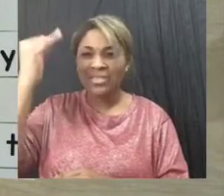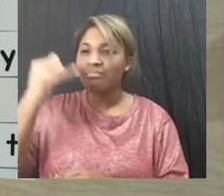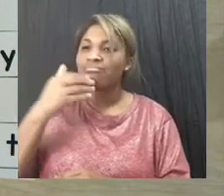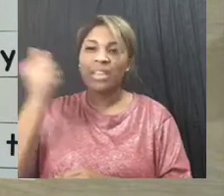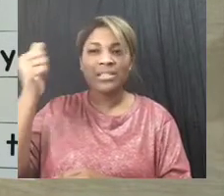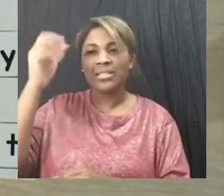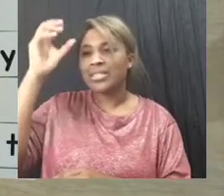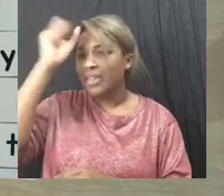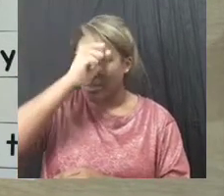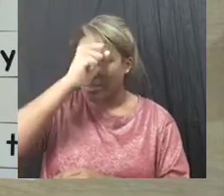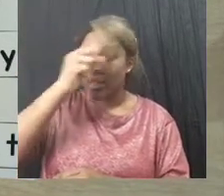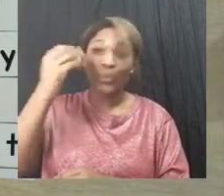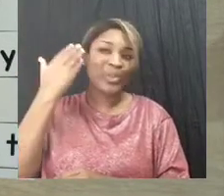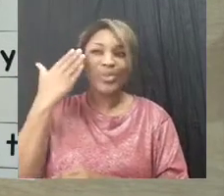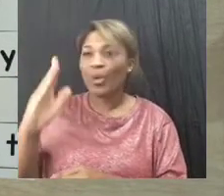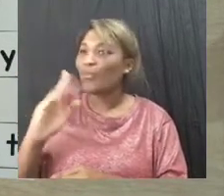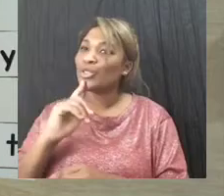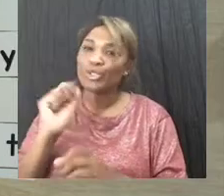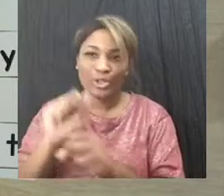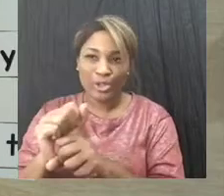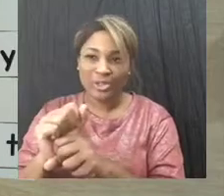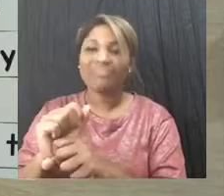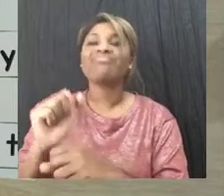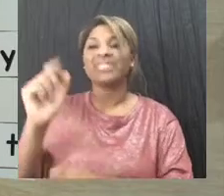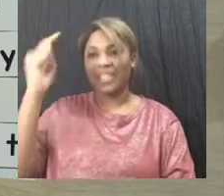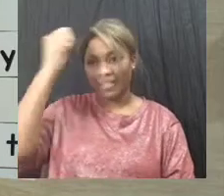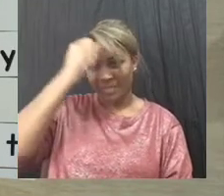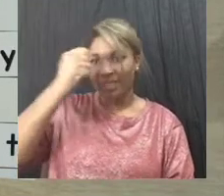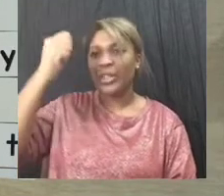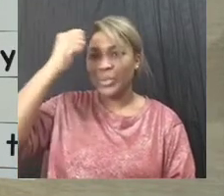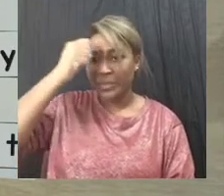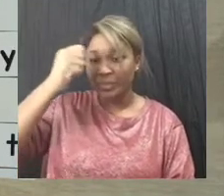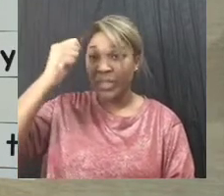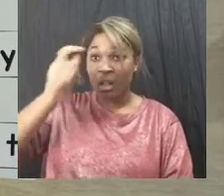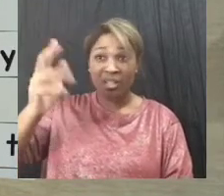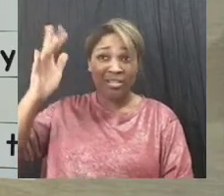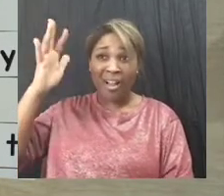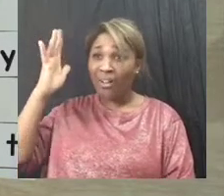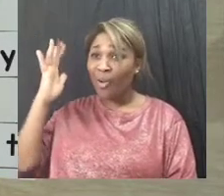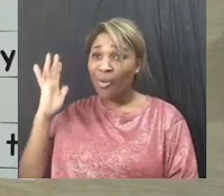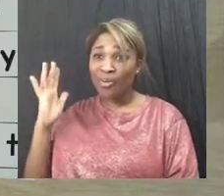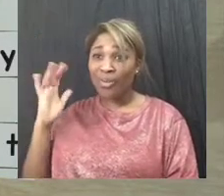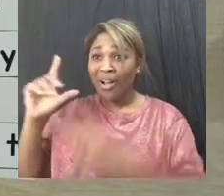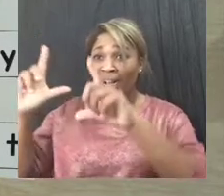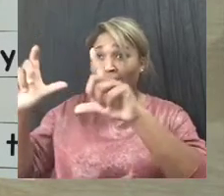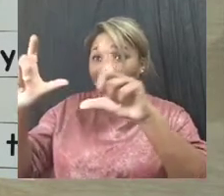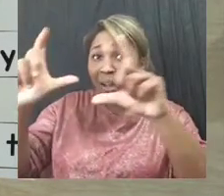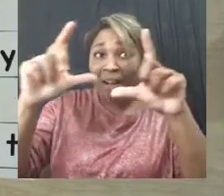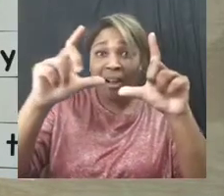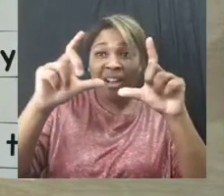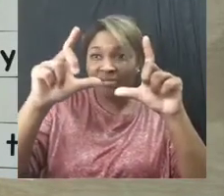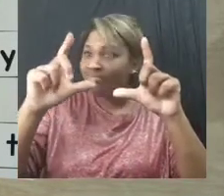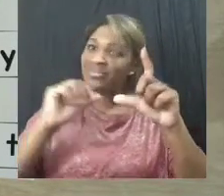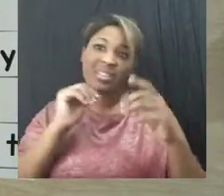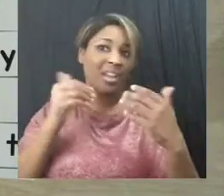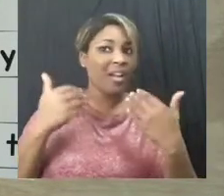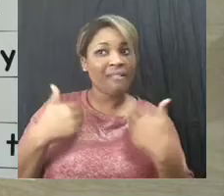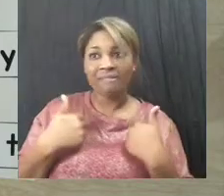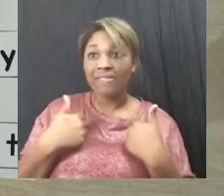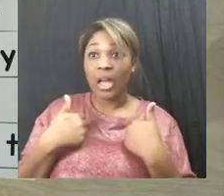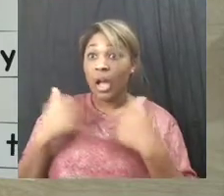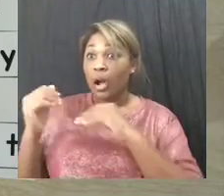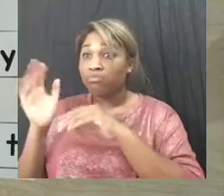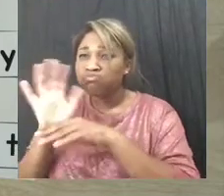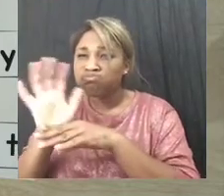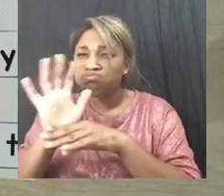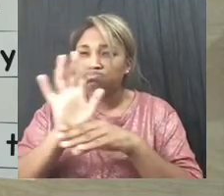a theory. You know that long ago there were no cameras, there were no movies, we